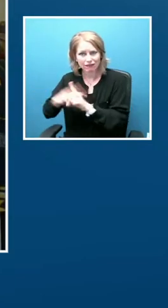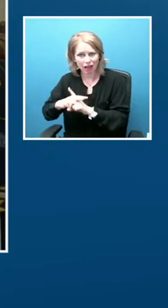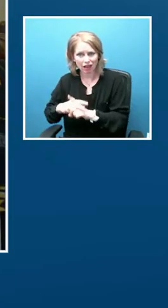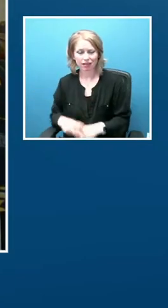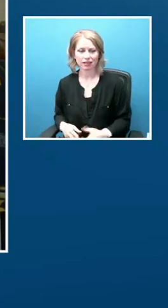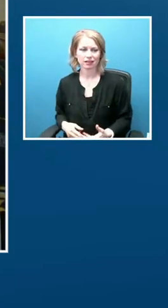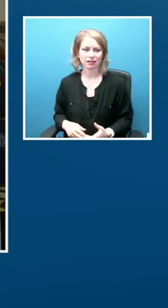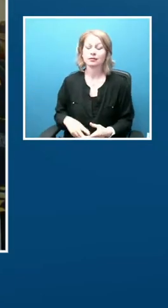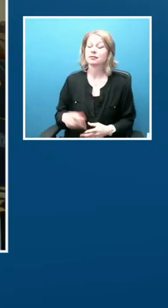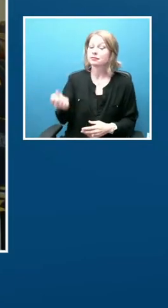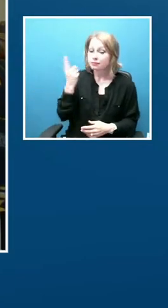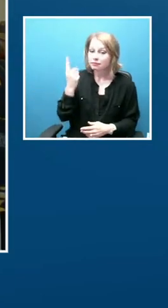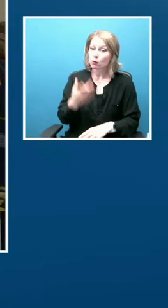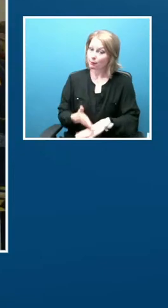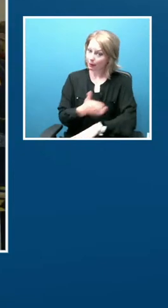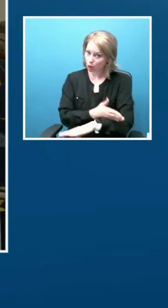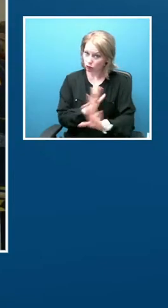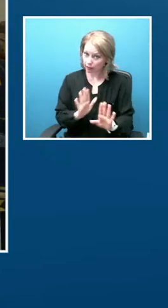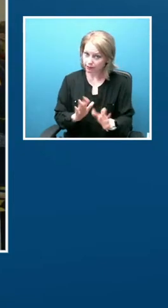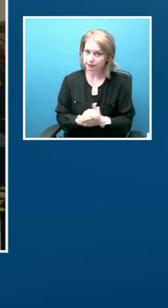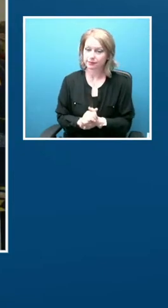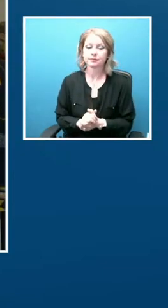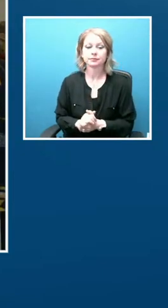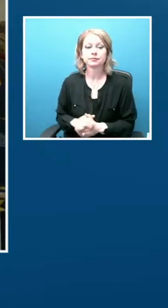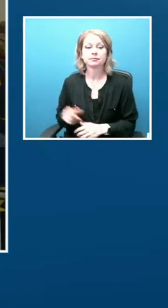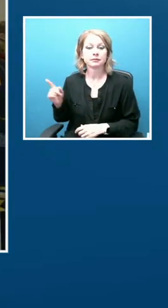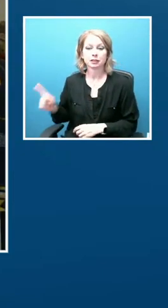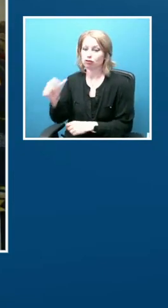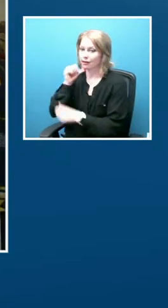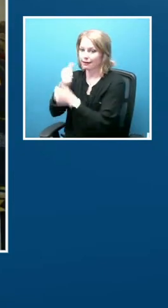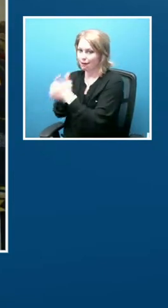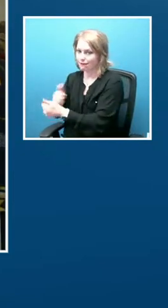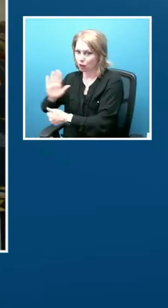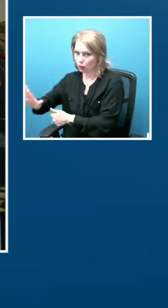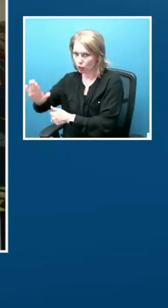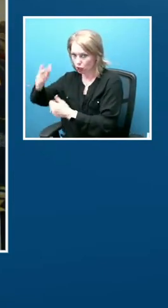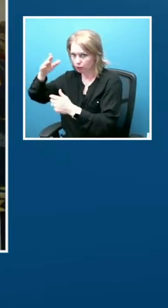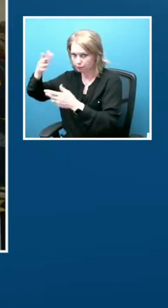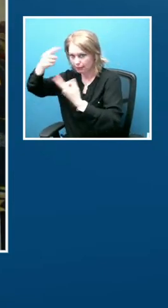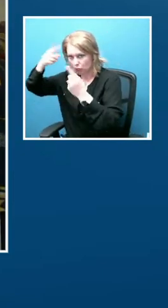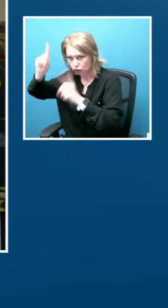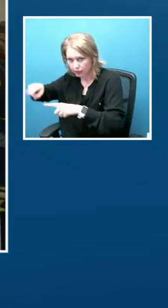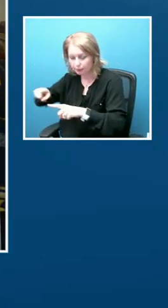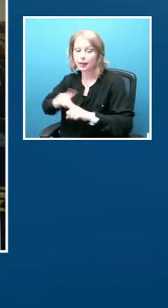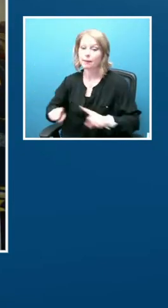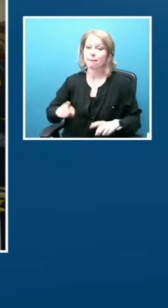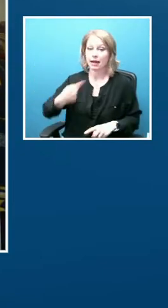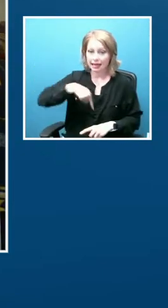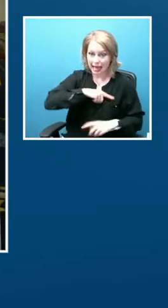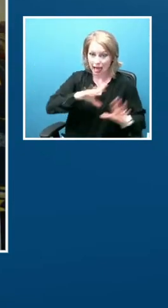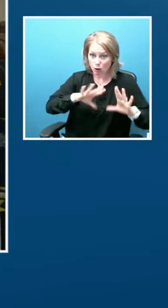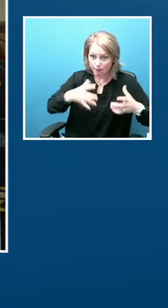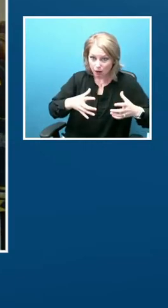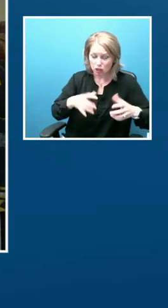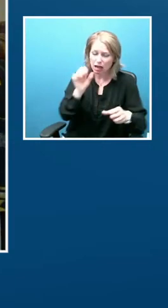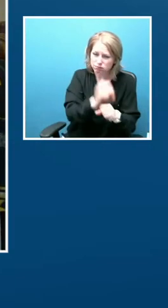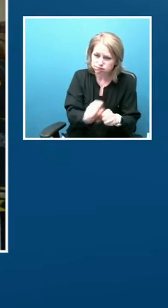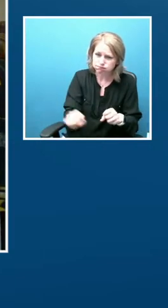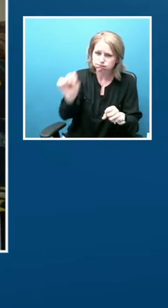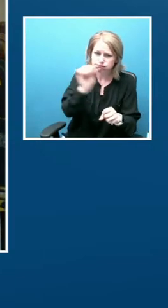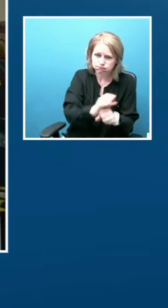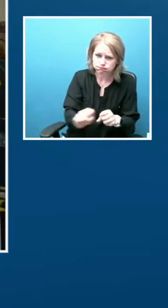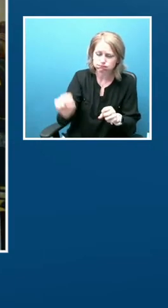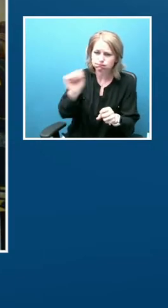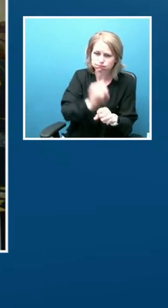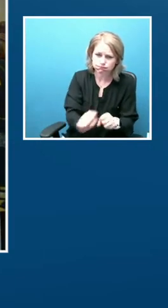since then. While Ms. Vickers didn't uphold her end of the bargain, our party has worked diligently to address the